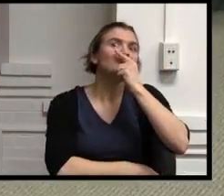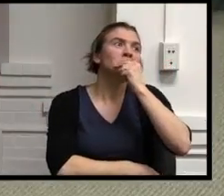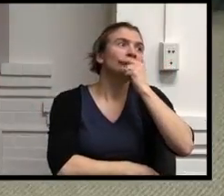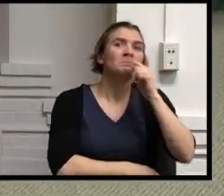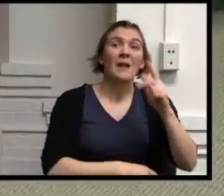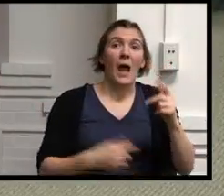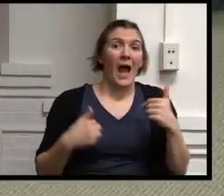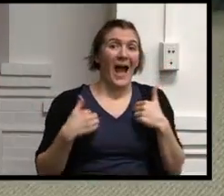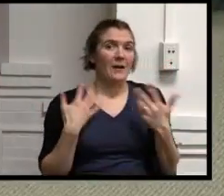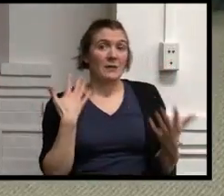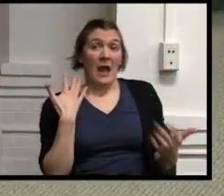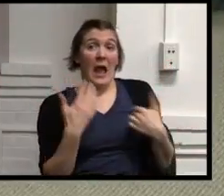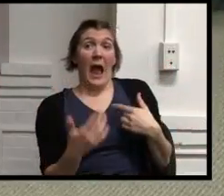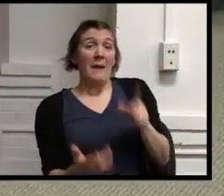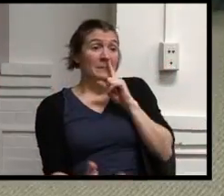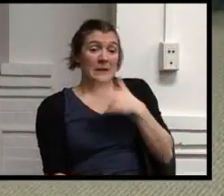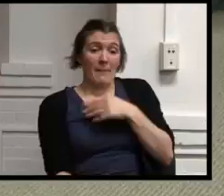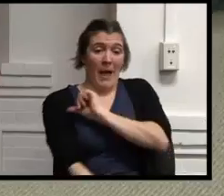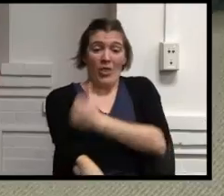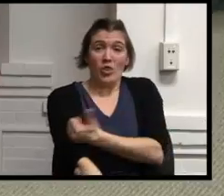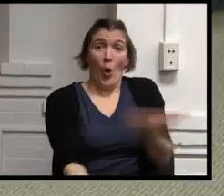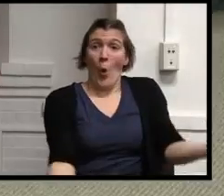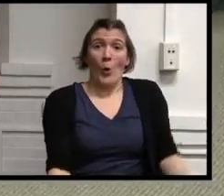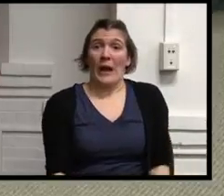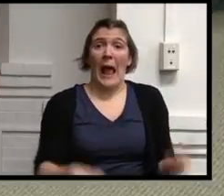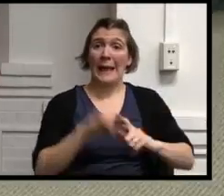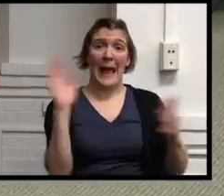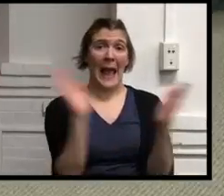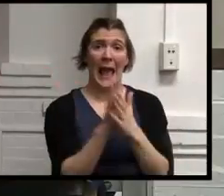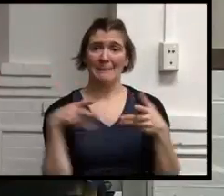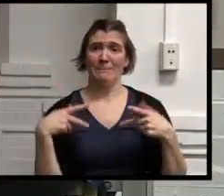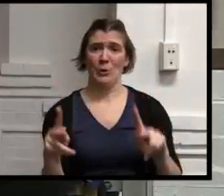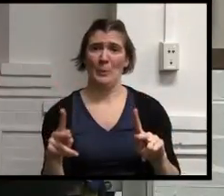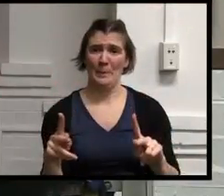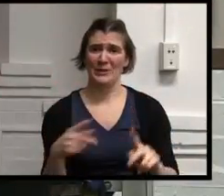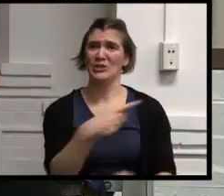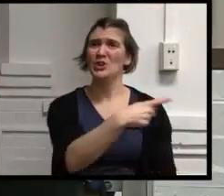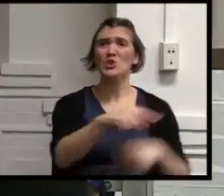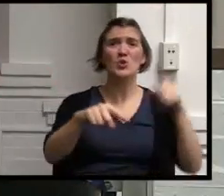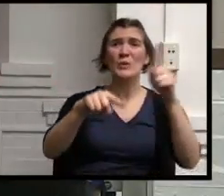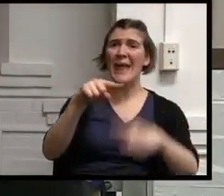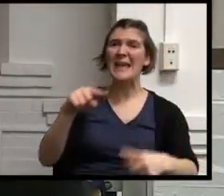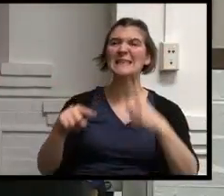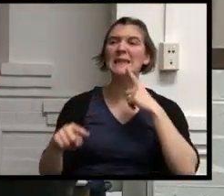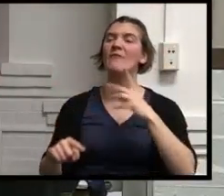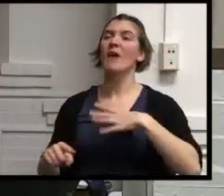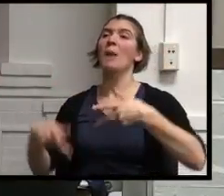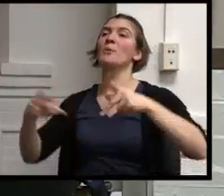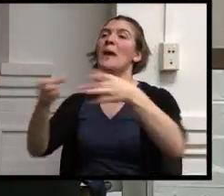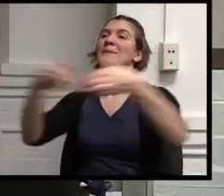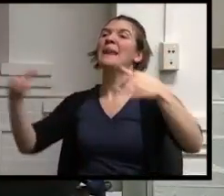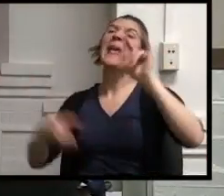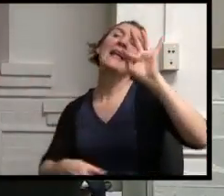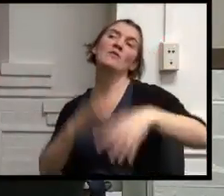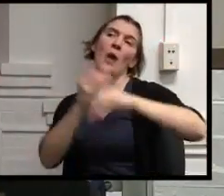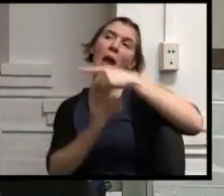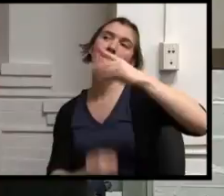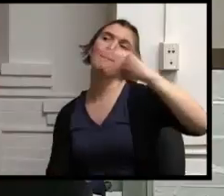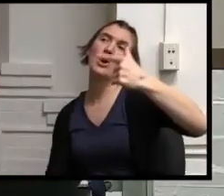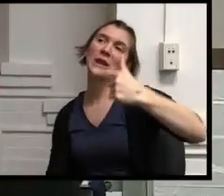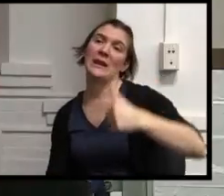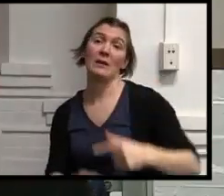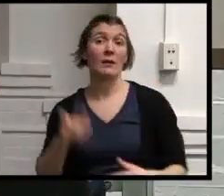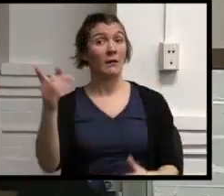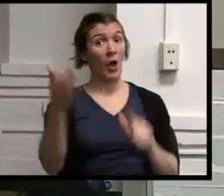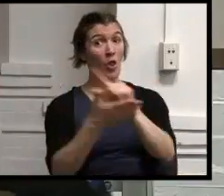Greg, I'm not sure it's within your authority. I'm not sure it's within your authority to condition approval on such, but I will take Come on, note. you're